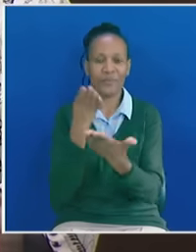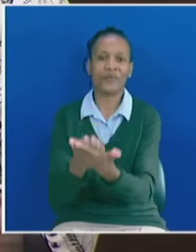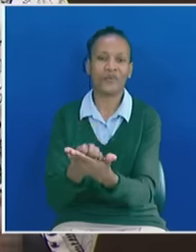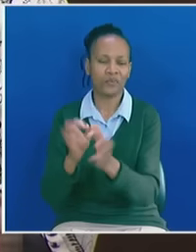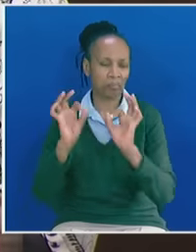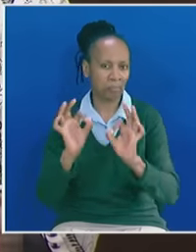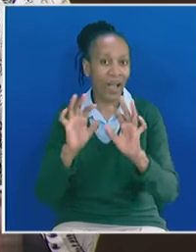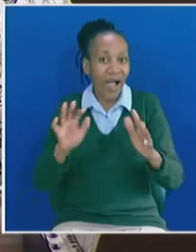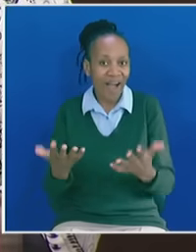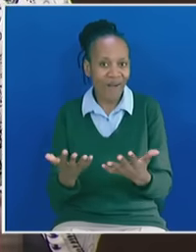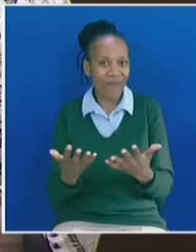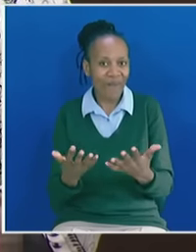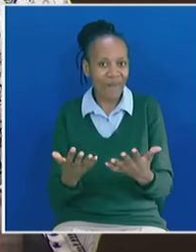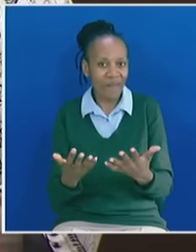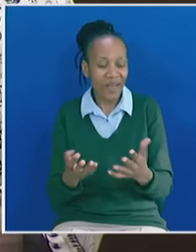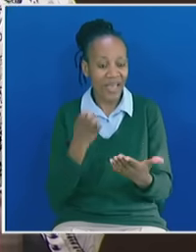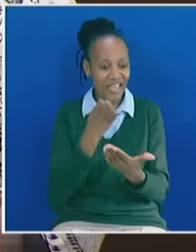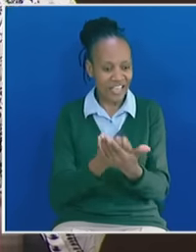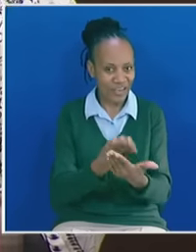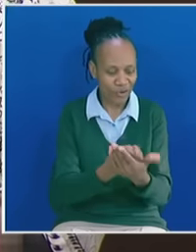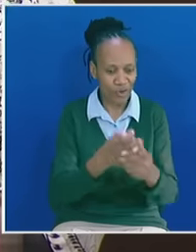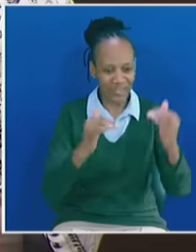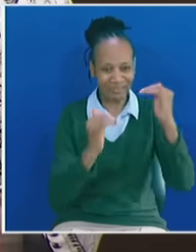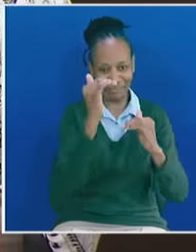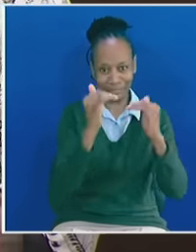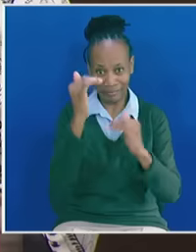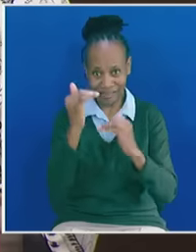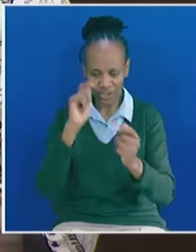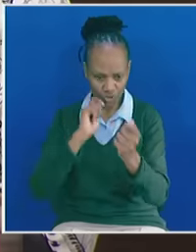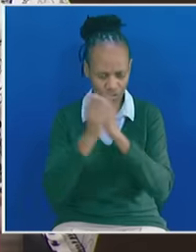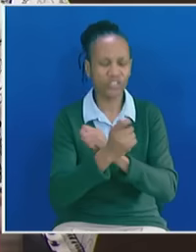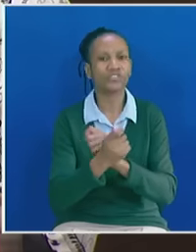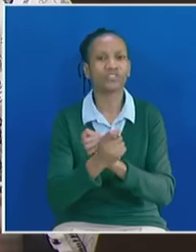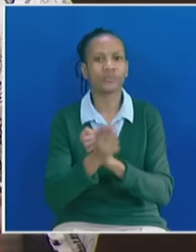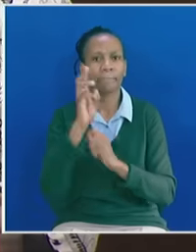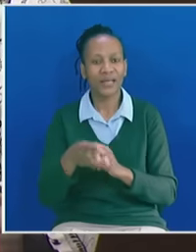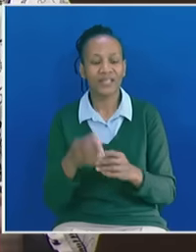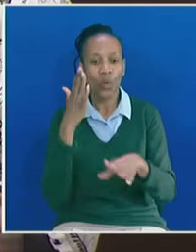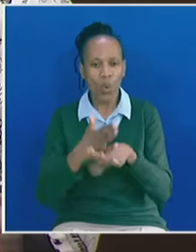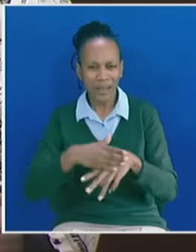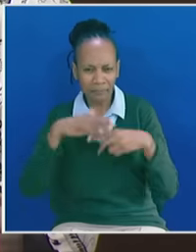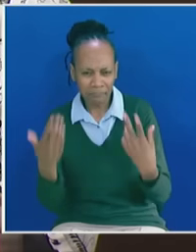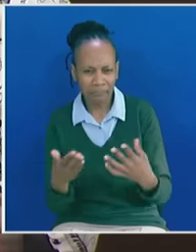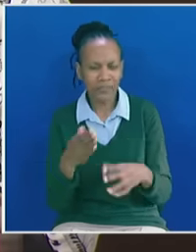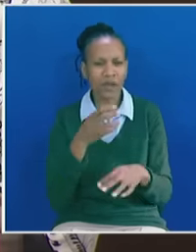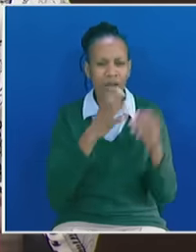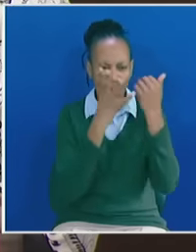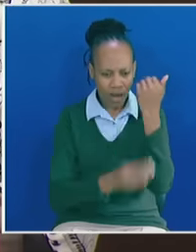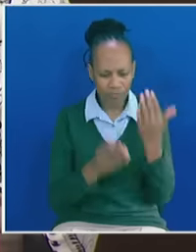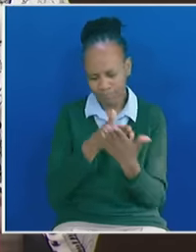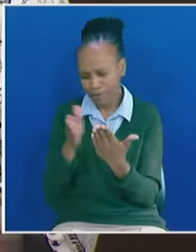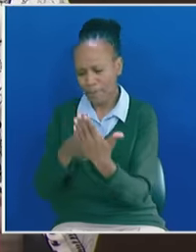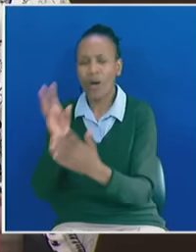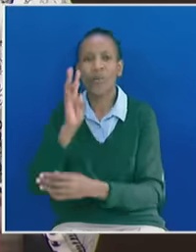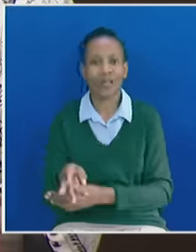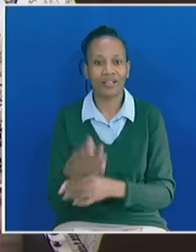that addresses, in our instance, the economic inequalities that address poverty and unemployment. This budget, while in real